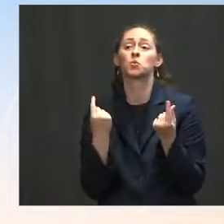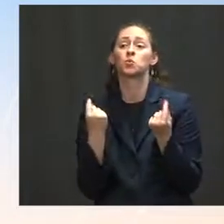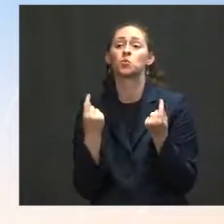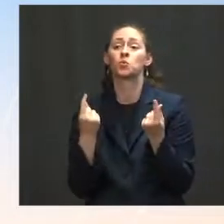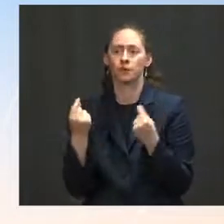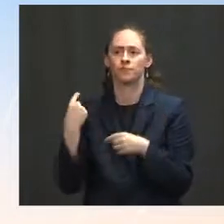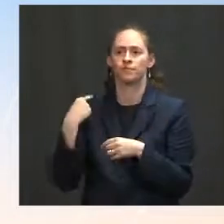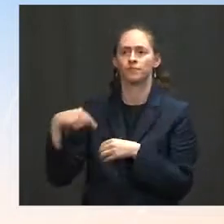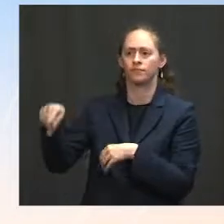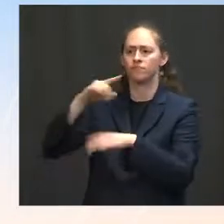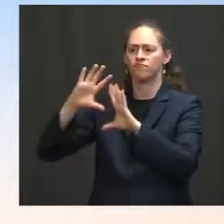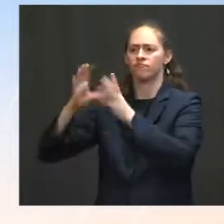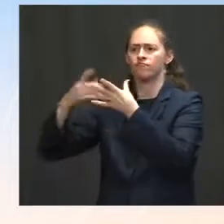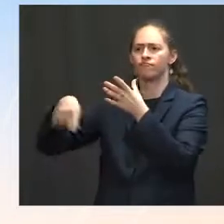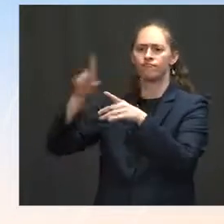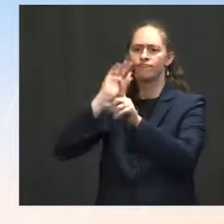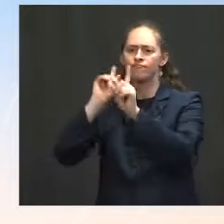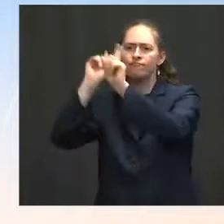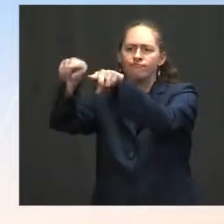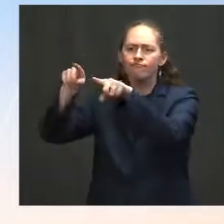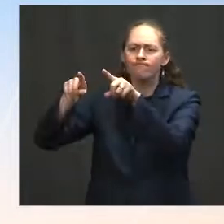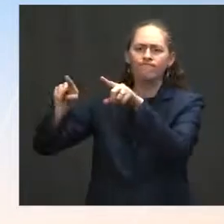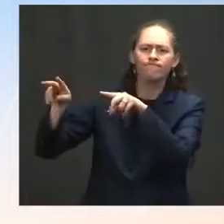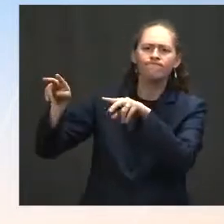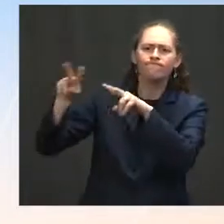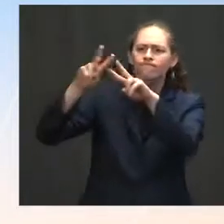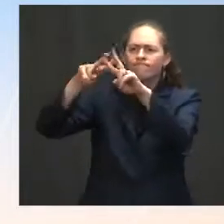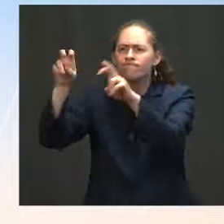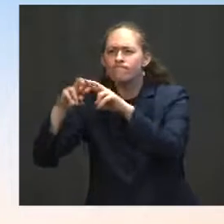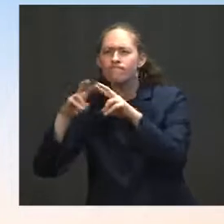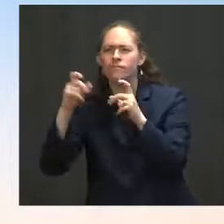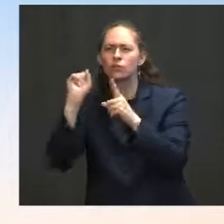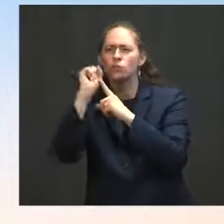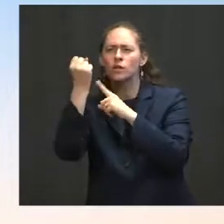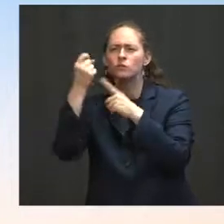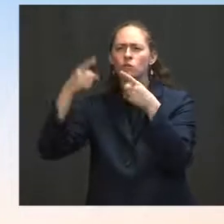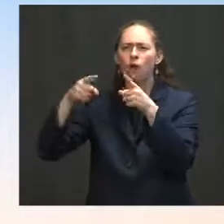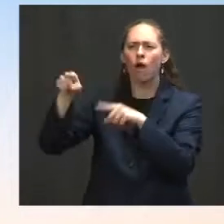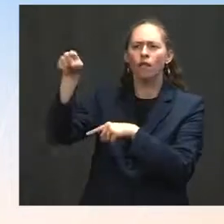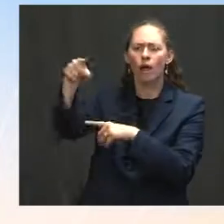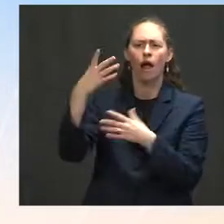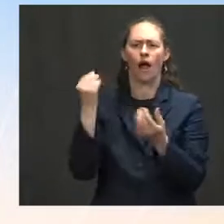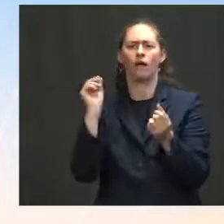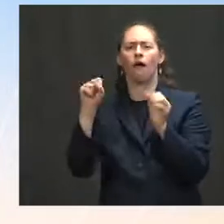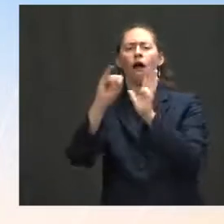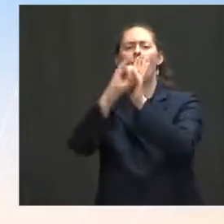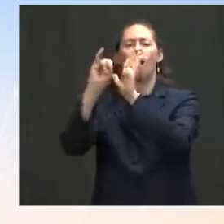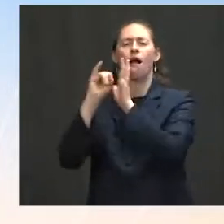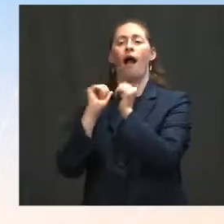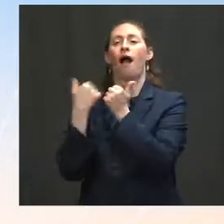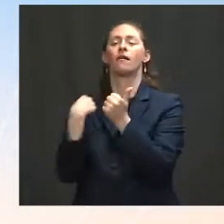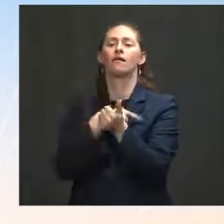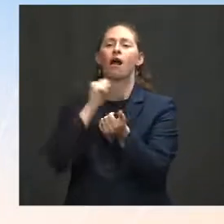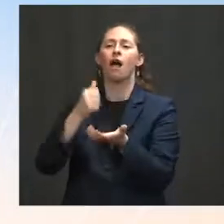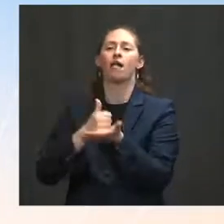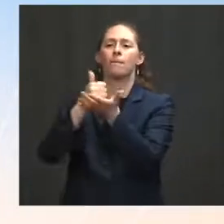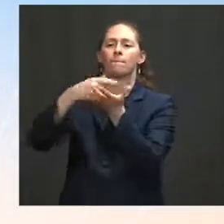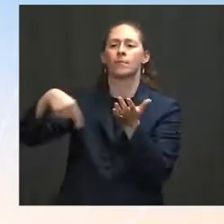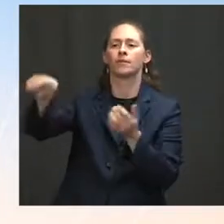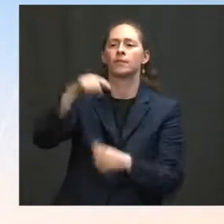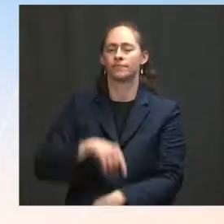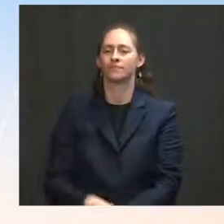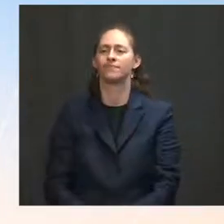the situation and how we may be able to assist. I also wanted to note that in January 2021, we announced